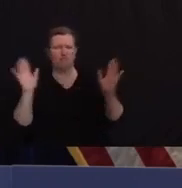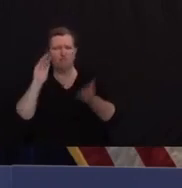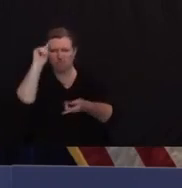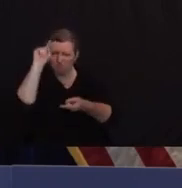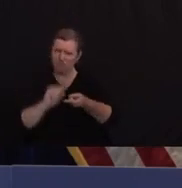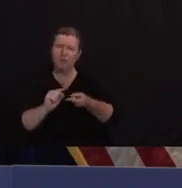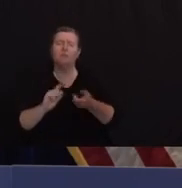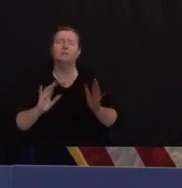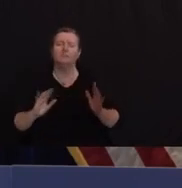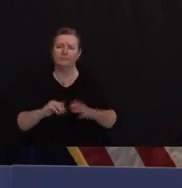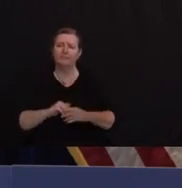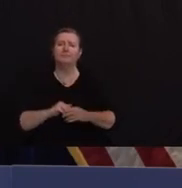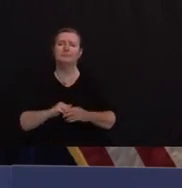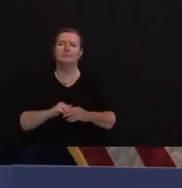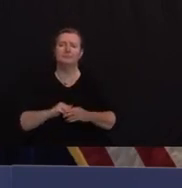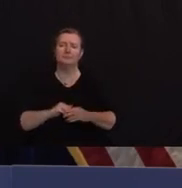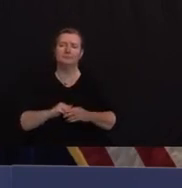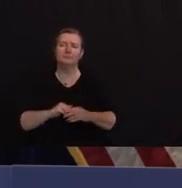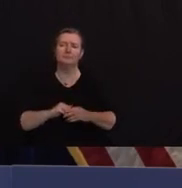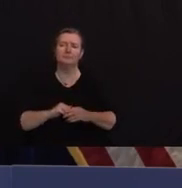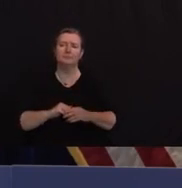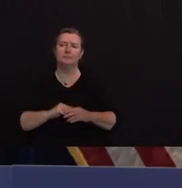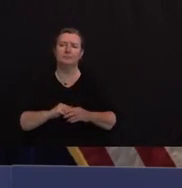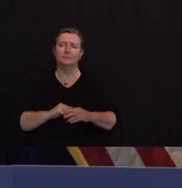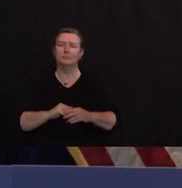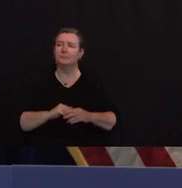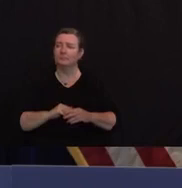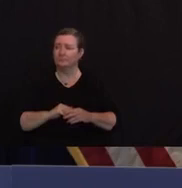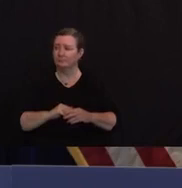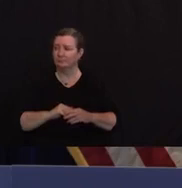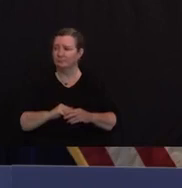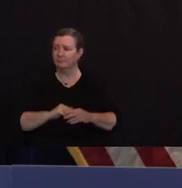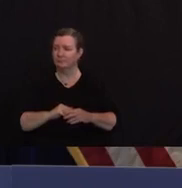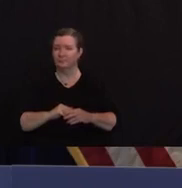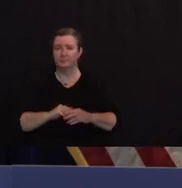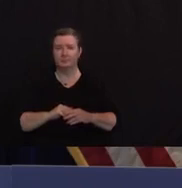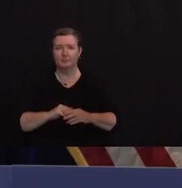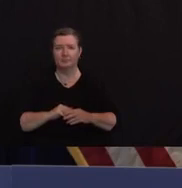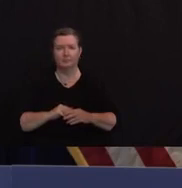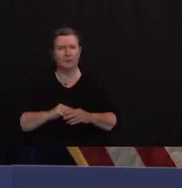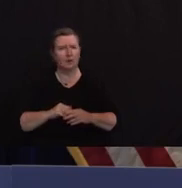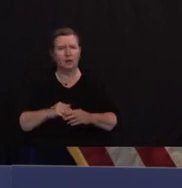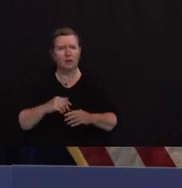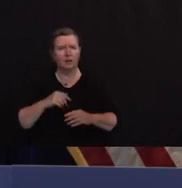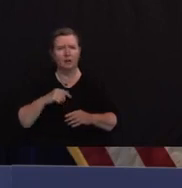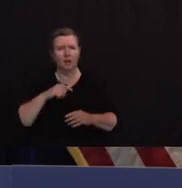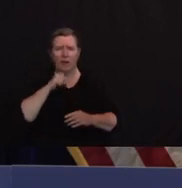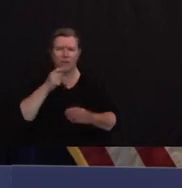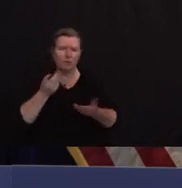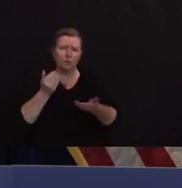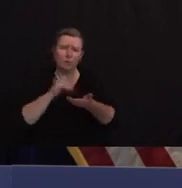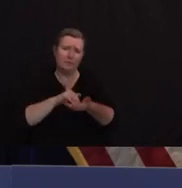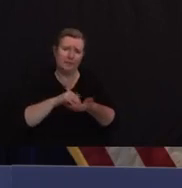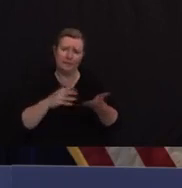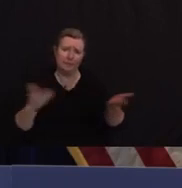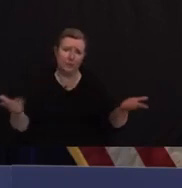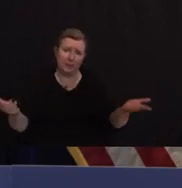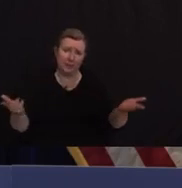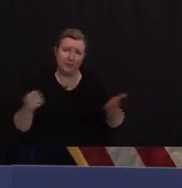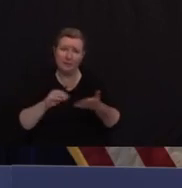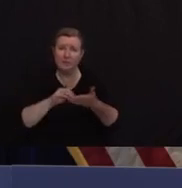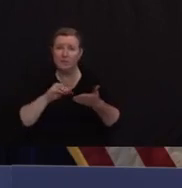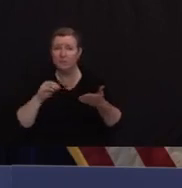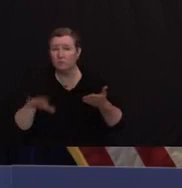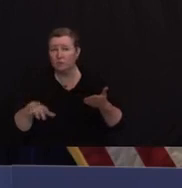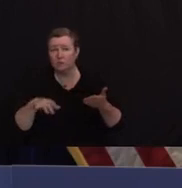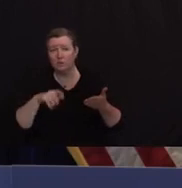development and healthy growth. I don't think I need to repeat, students should also be tobacco-free. Use of any